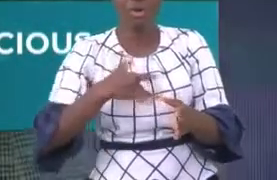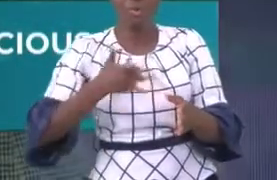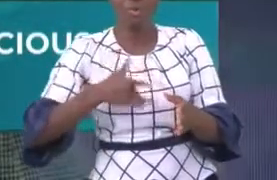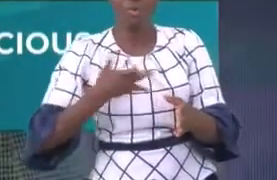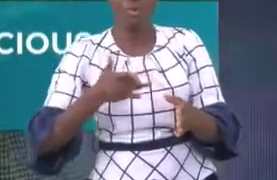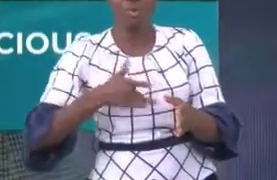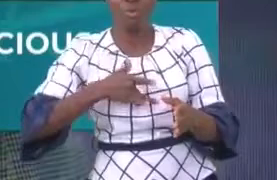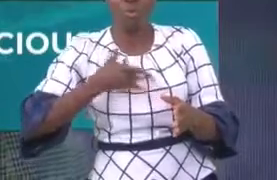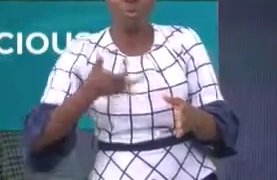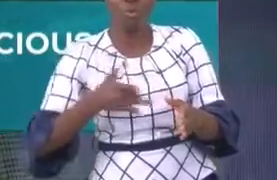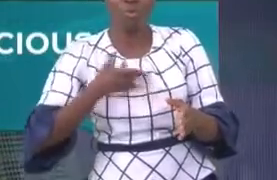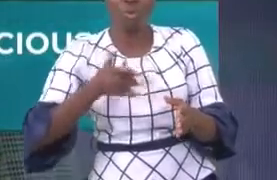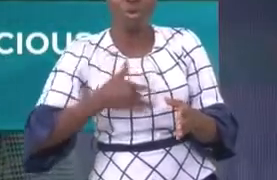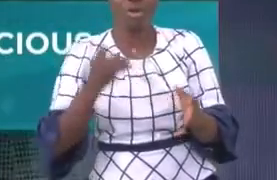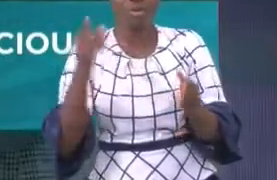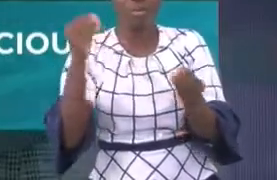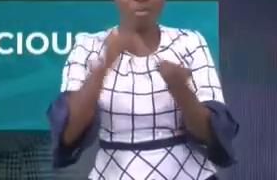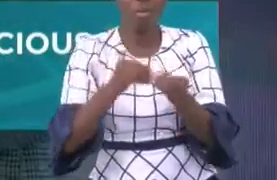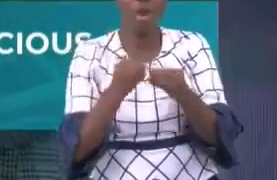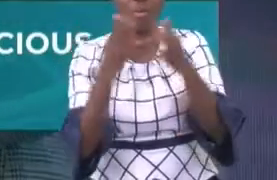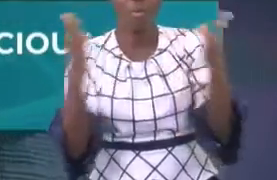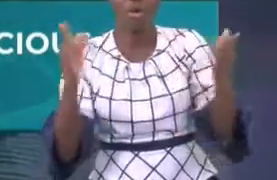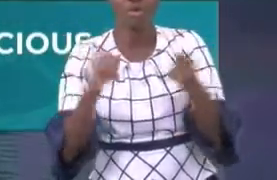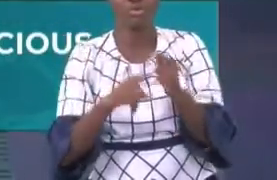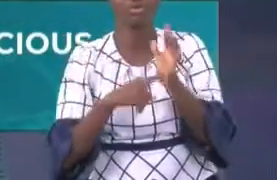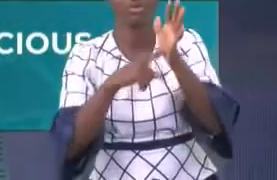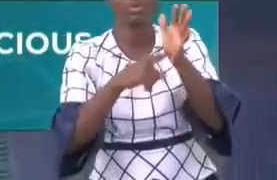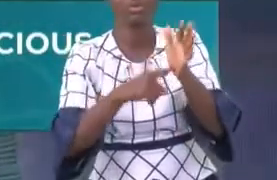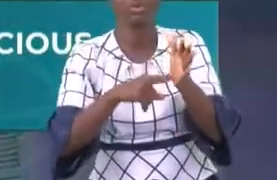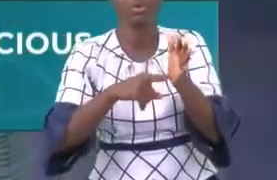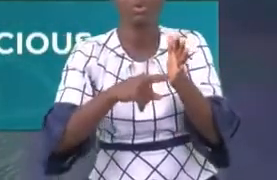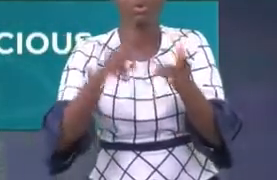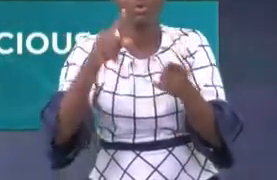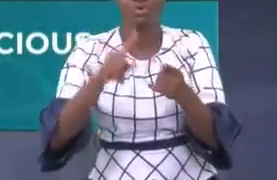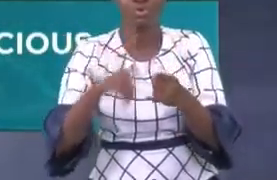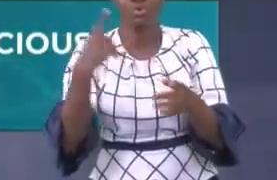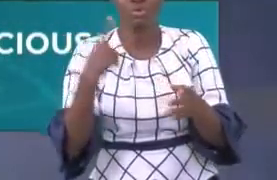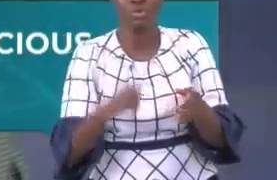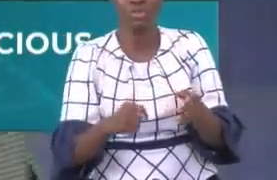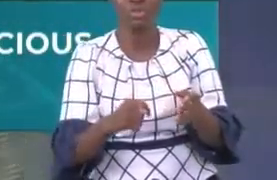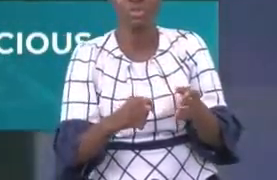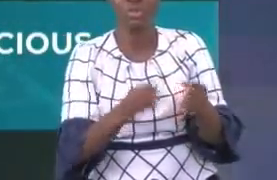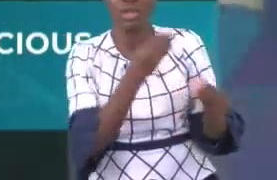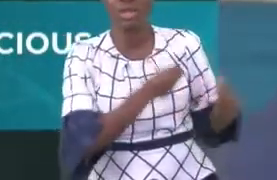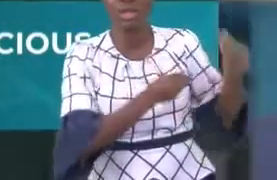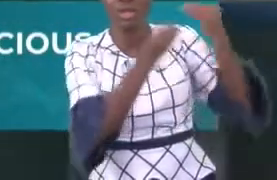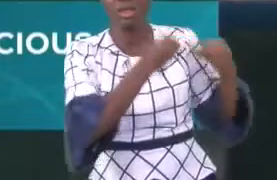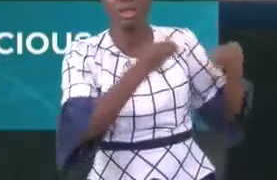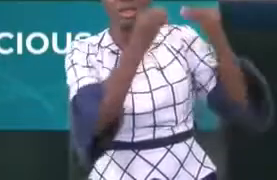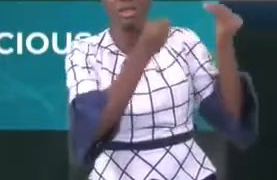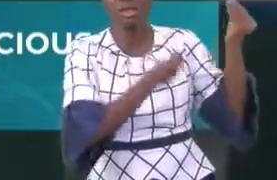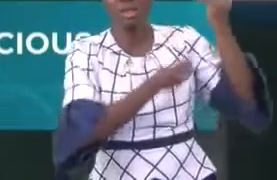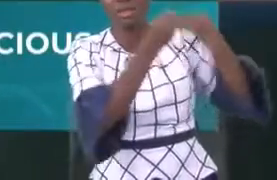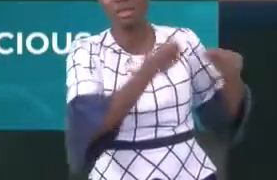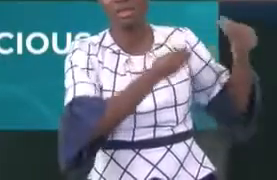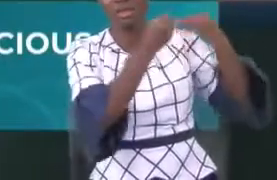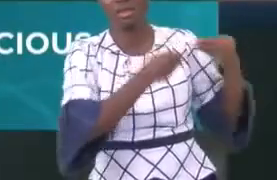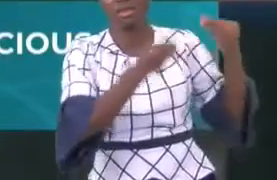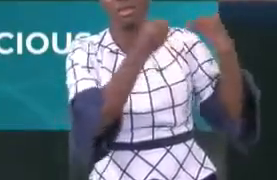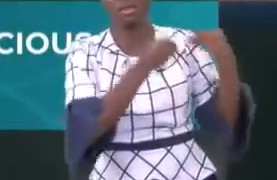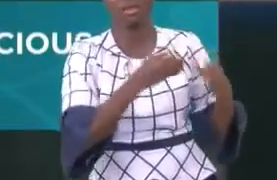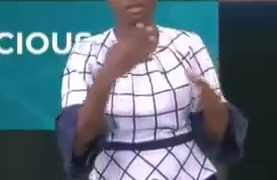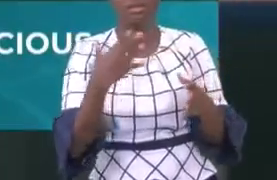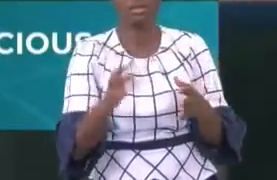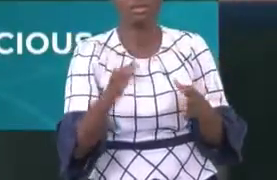The immutability of his counsel confirmed it by an oath. And